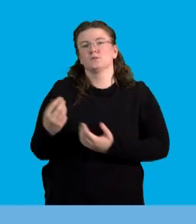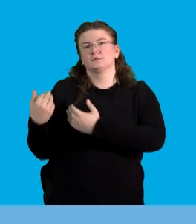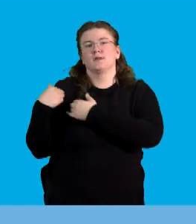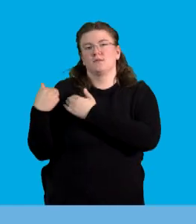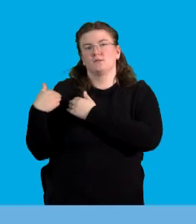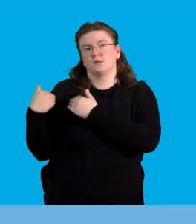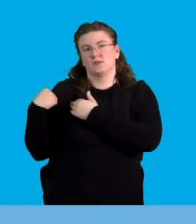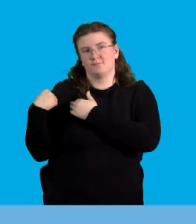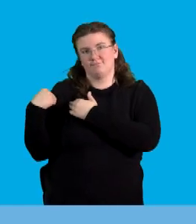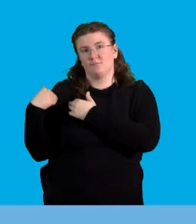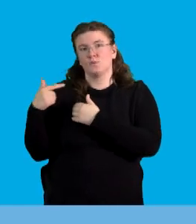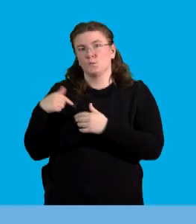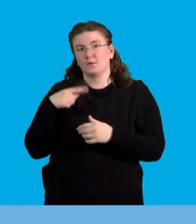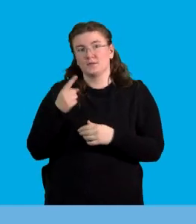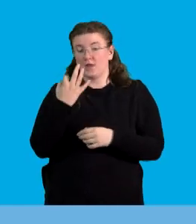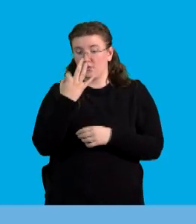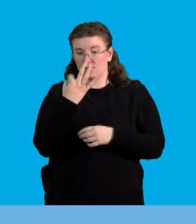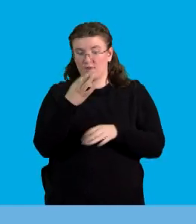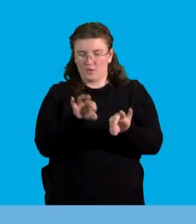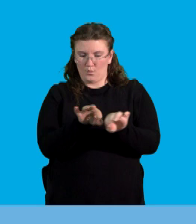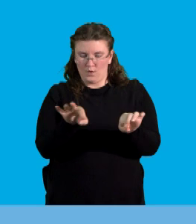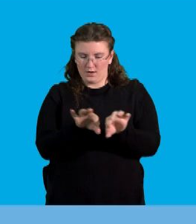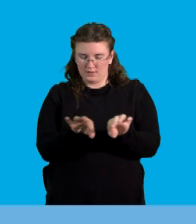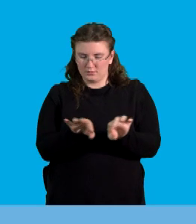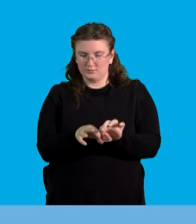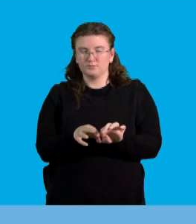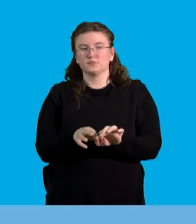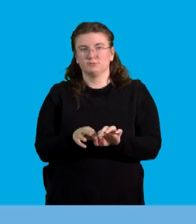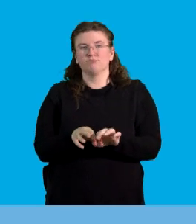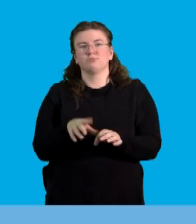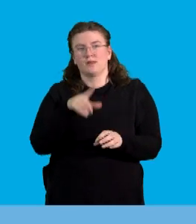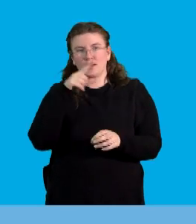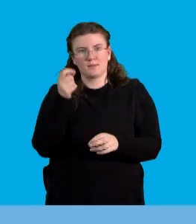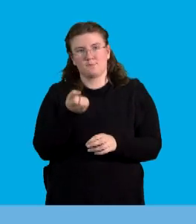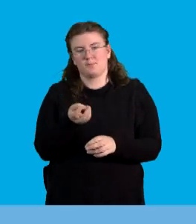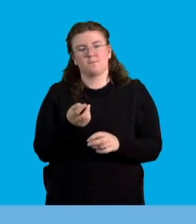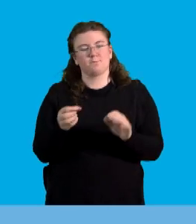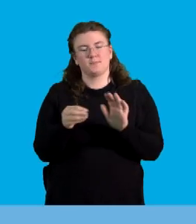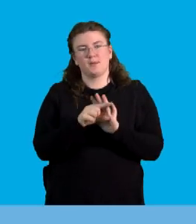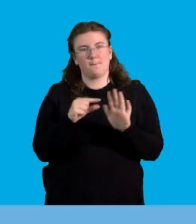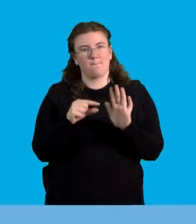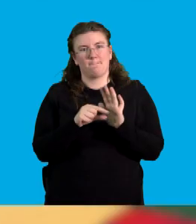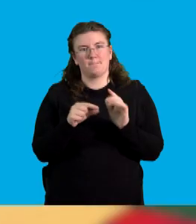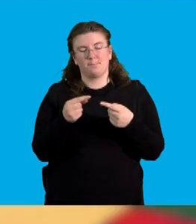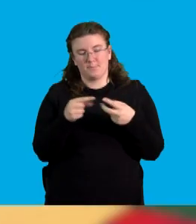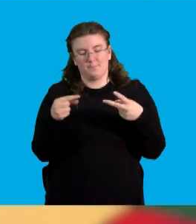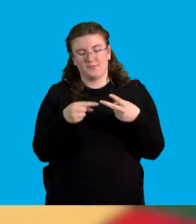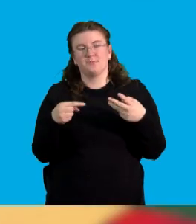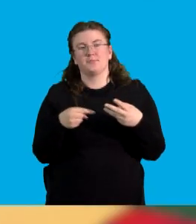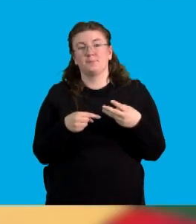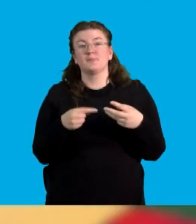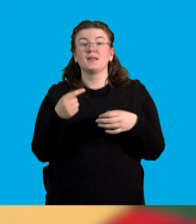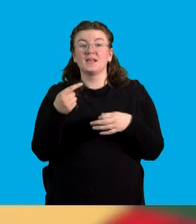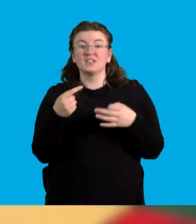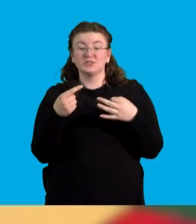circuit. We now need to name the 3 wires connected to a 3-pin plug. So remember, each 3-pin